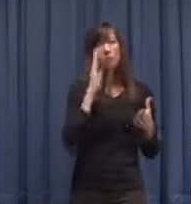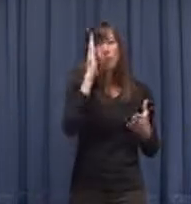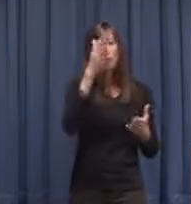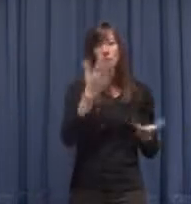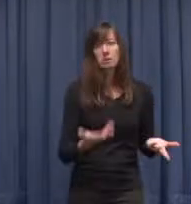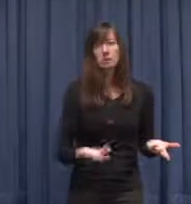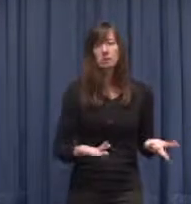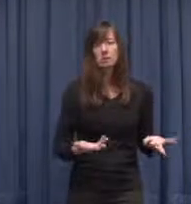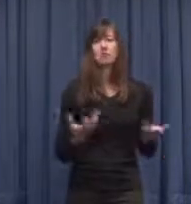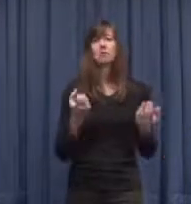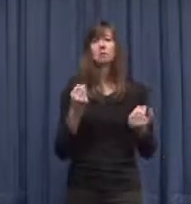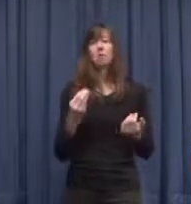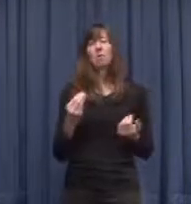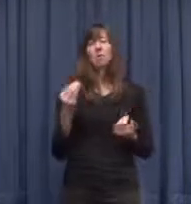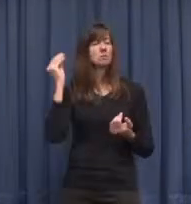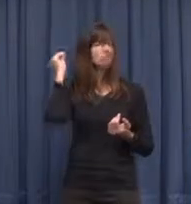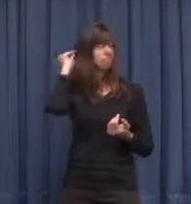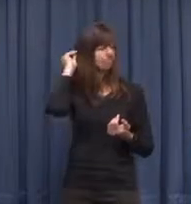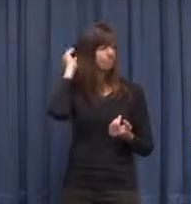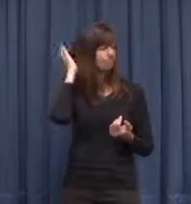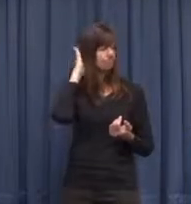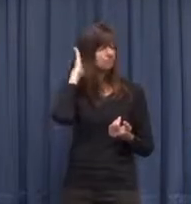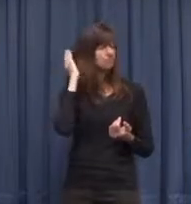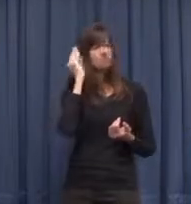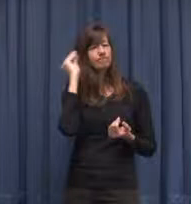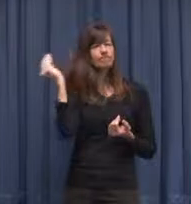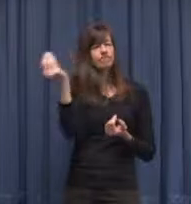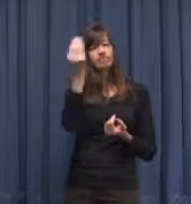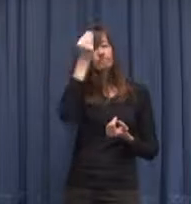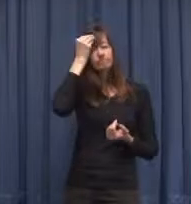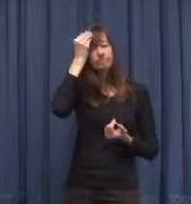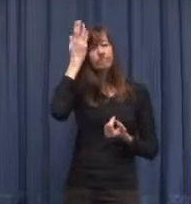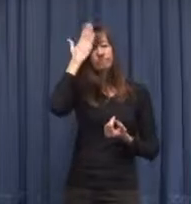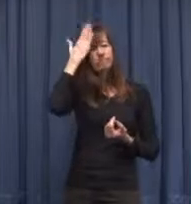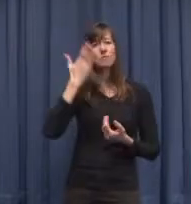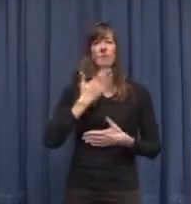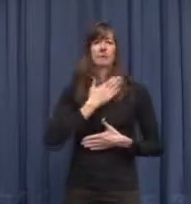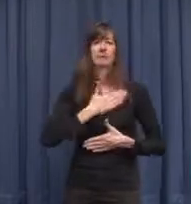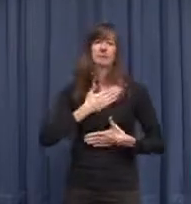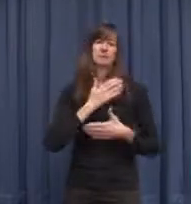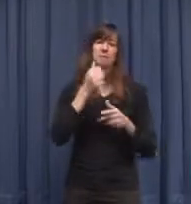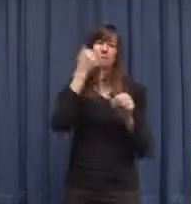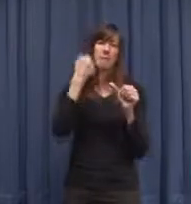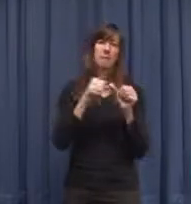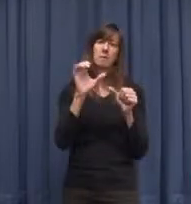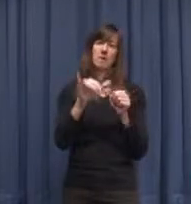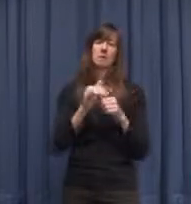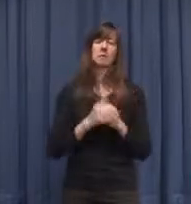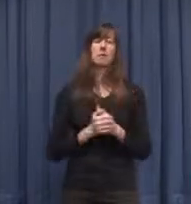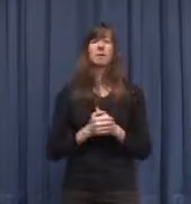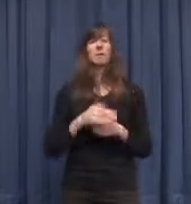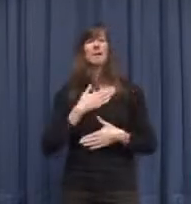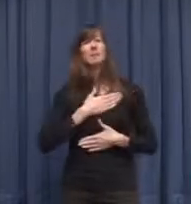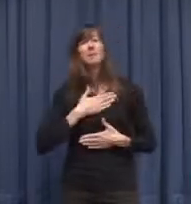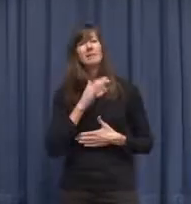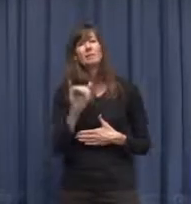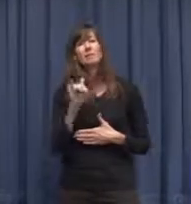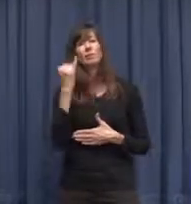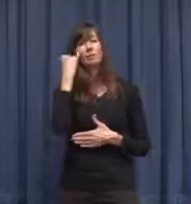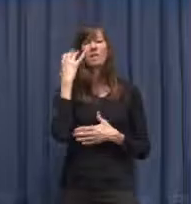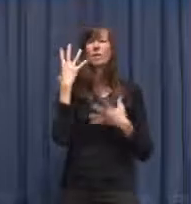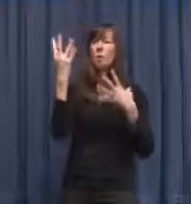as you're making your holiday plans. Please continue to, when you're out and about and when you're meeting with folks, wear